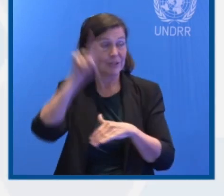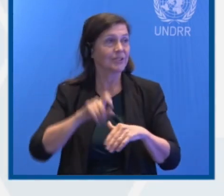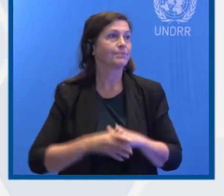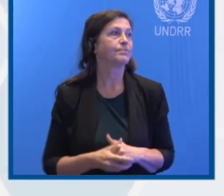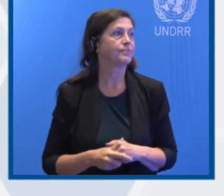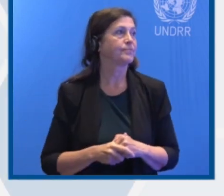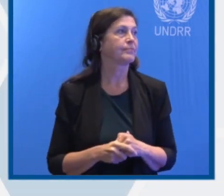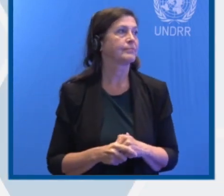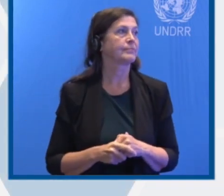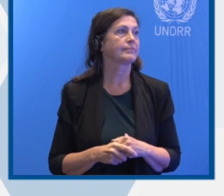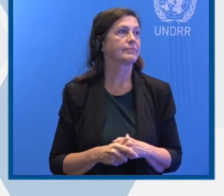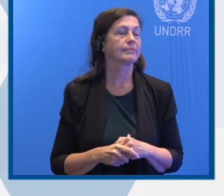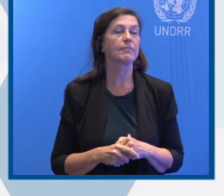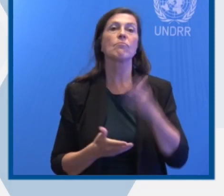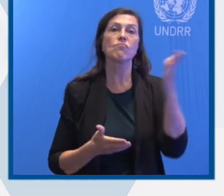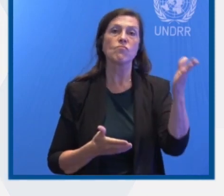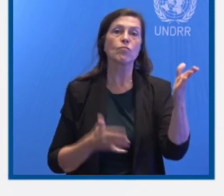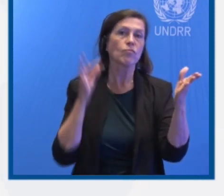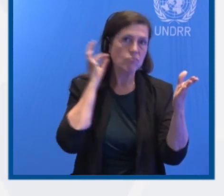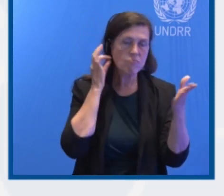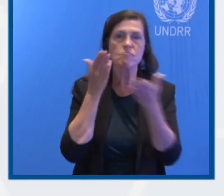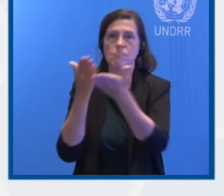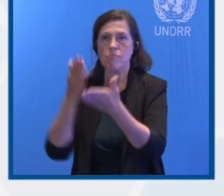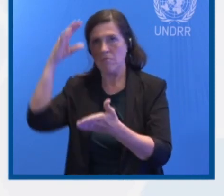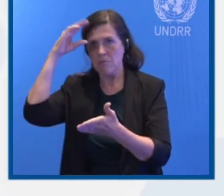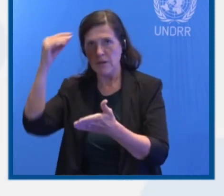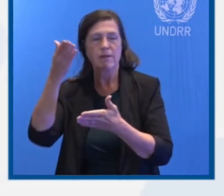first, and then the gentleman there, and the gentleman here.